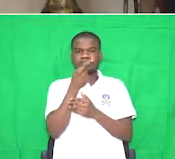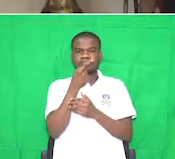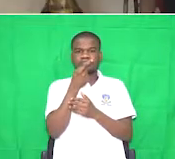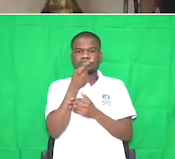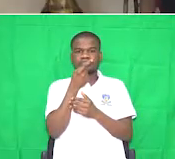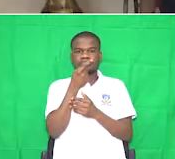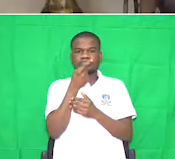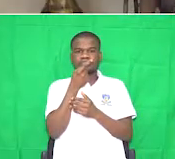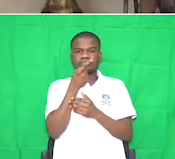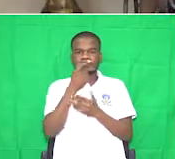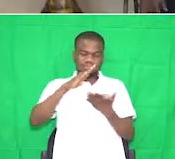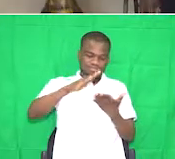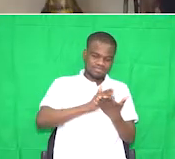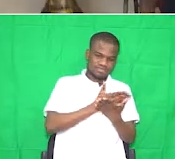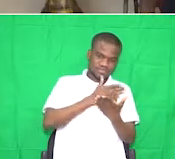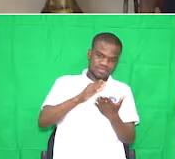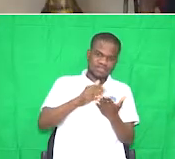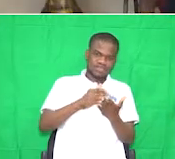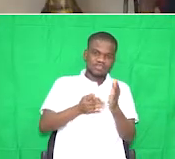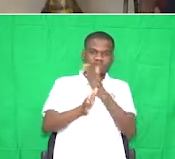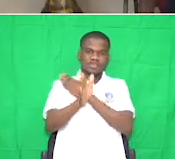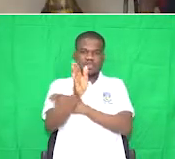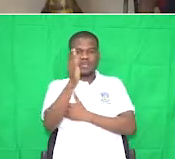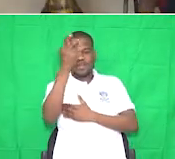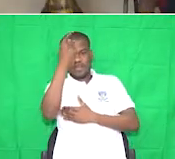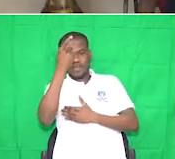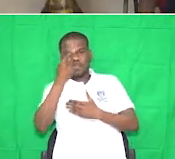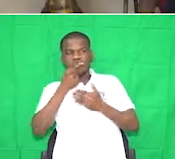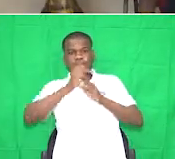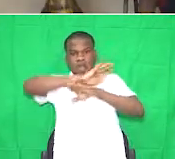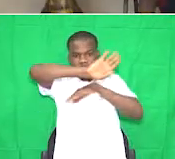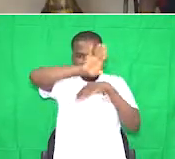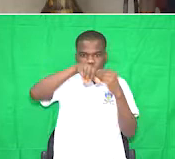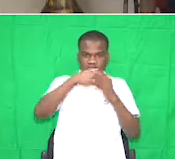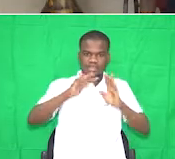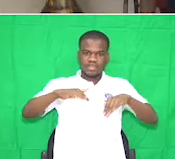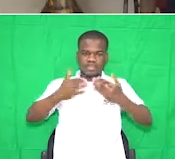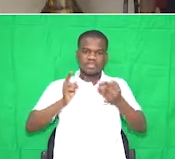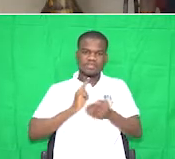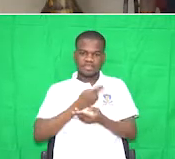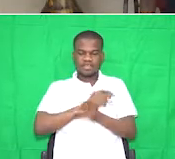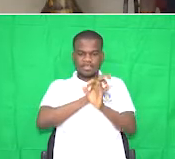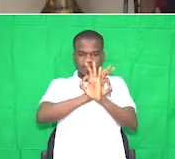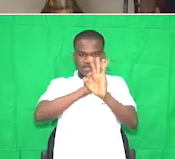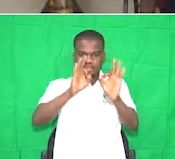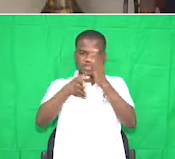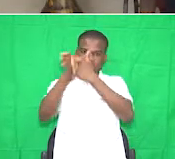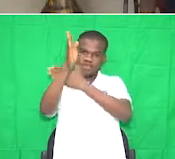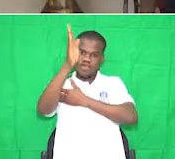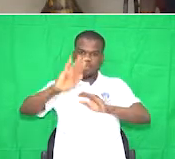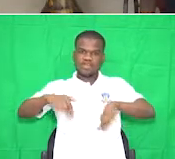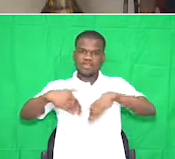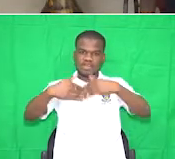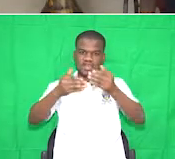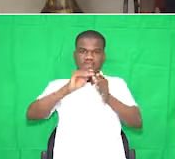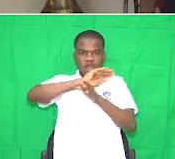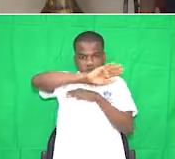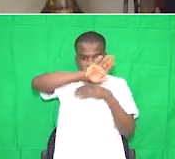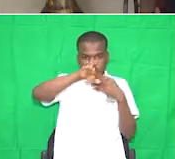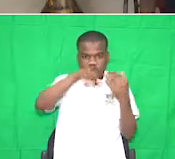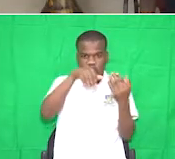God gave each of us parents, for God gave each of us parents, for God gave each of us